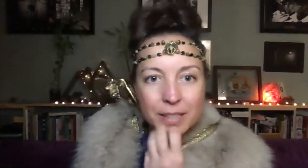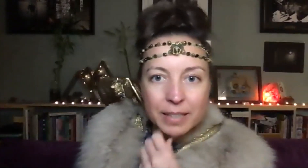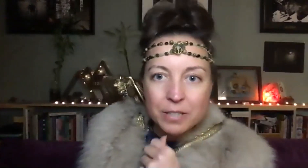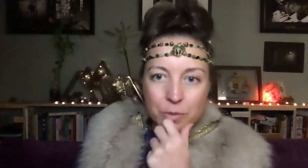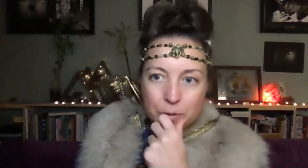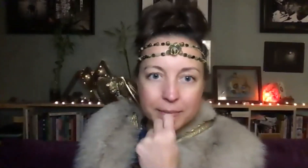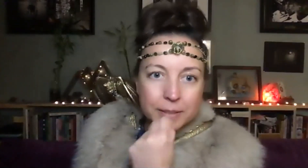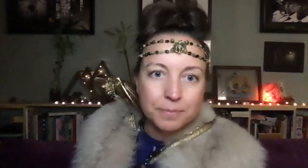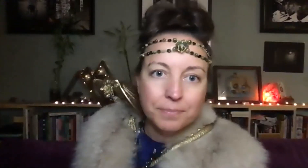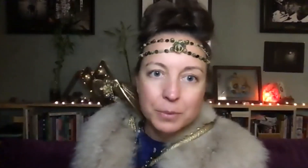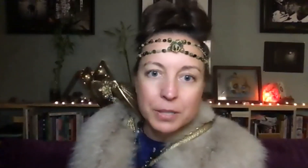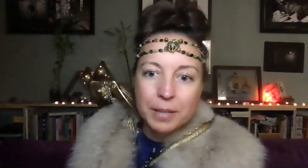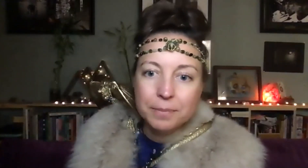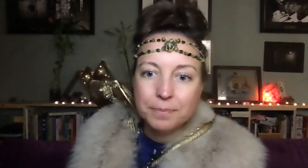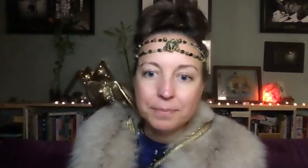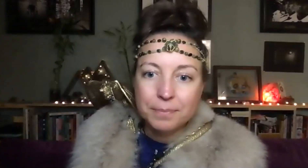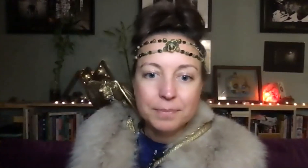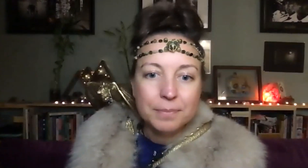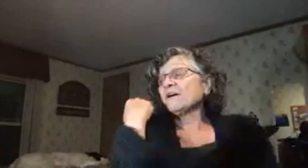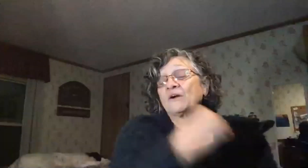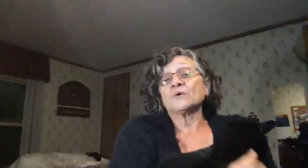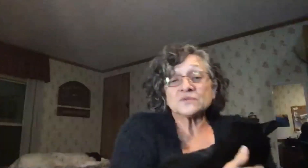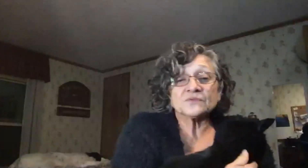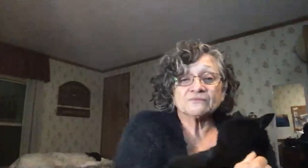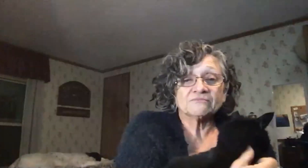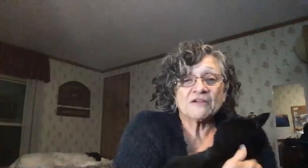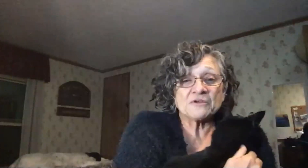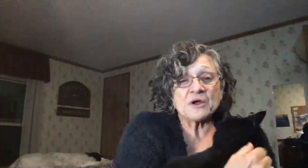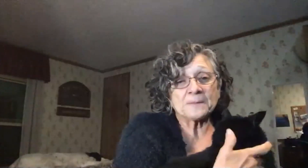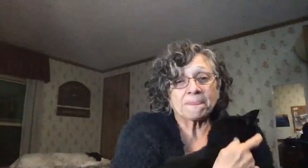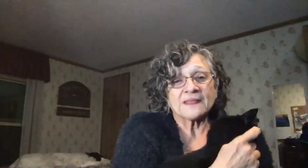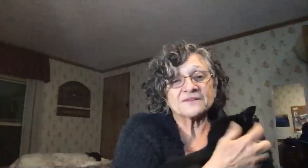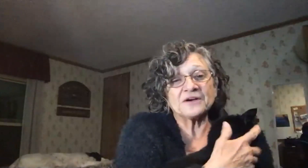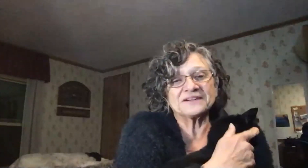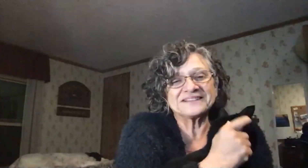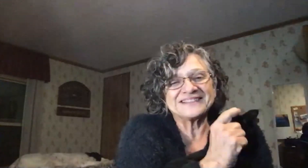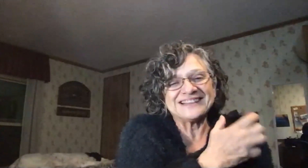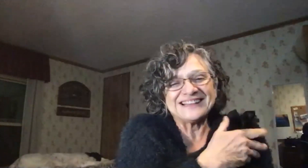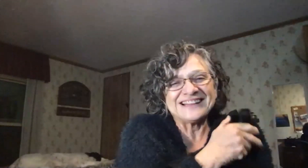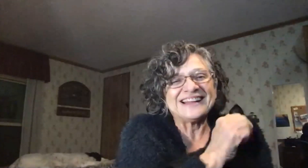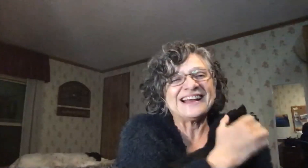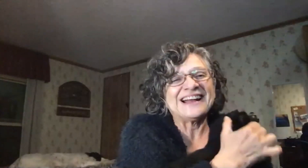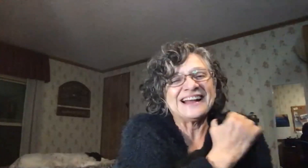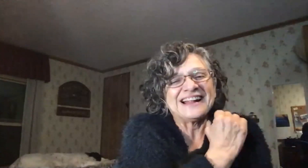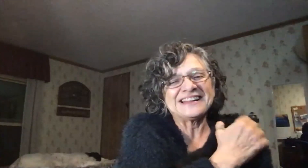time. She had a leash. We traveled. It was good. My dog goes everywhere.